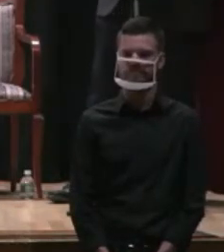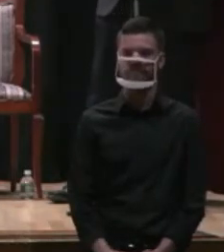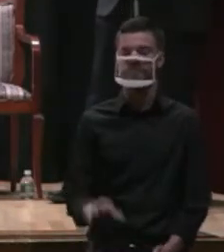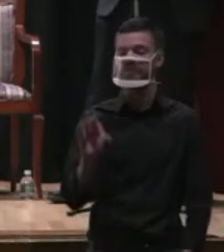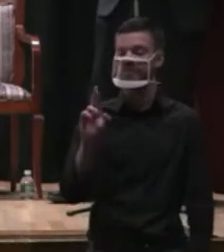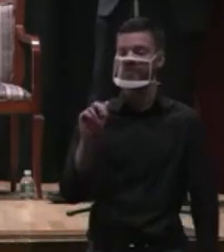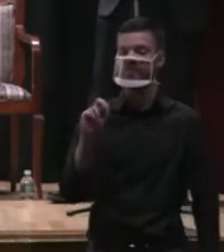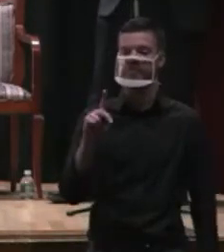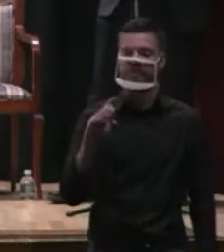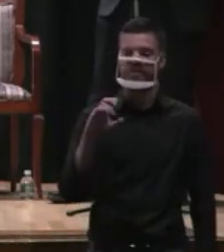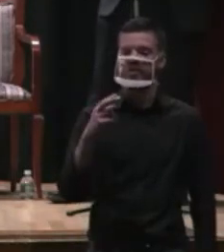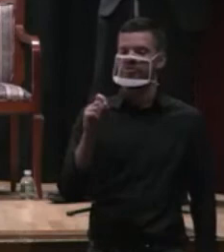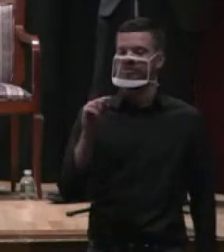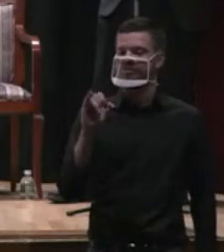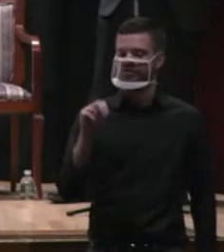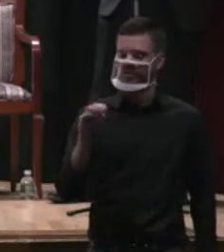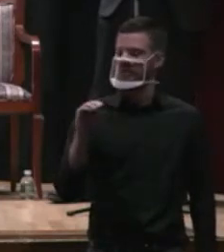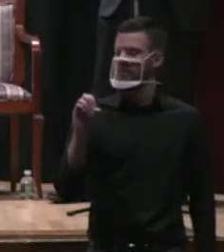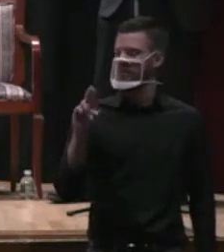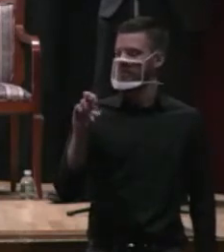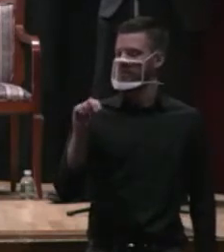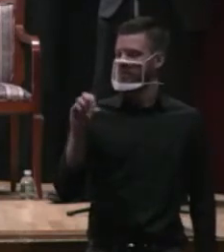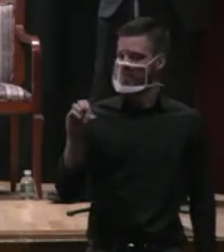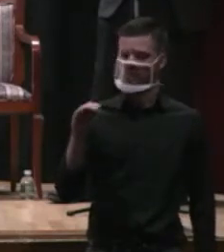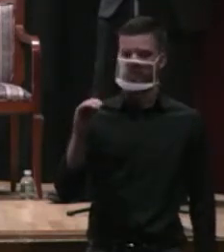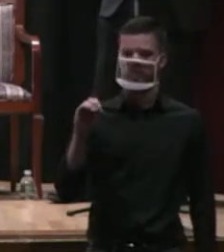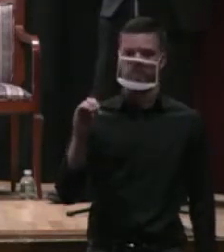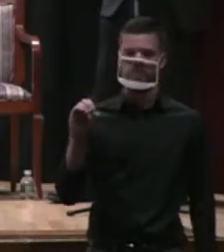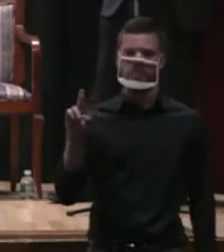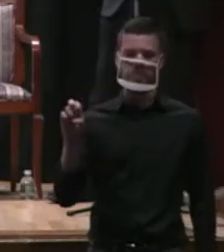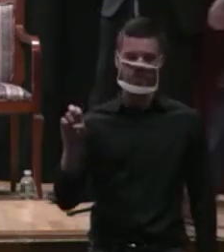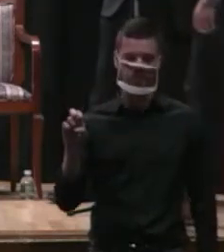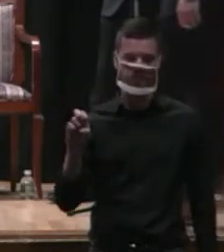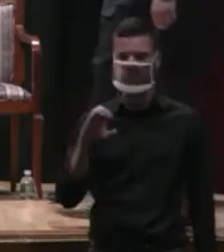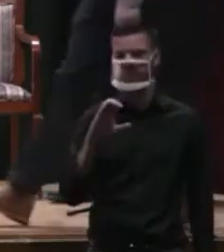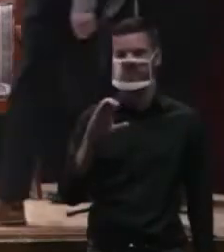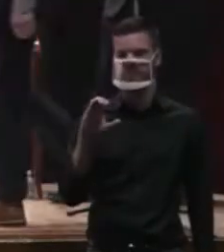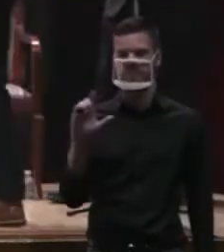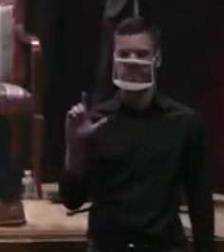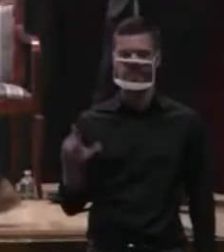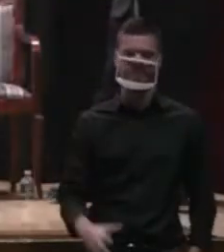Frank Christian Marino Moore, cum laude.